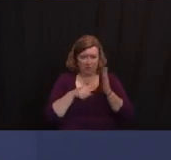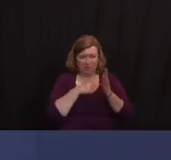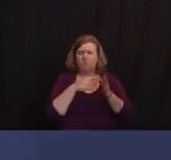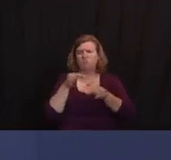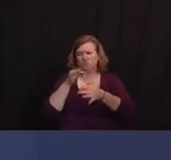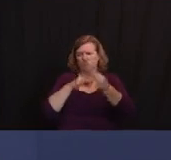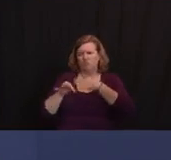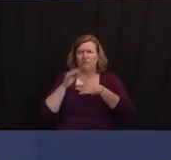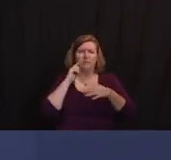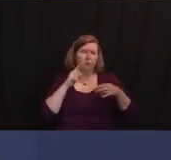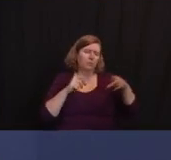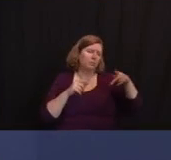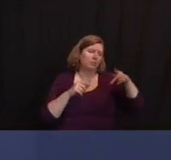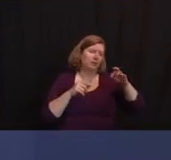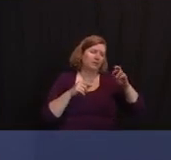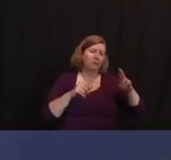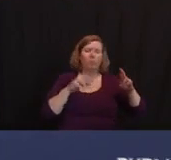Pfizer.